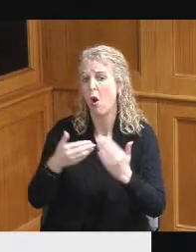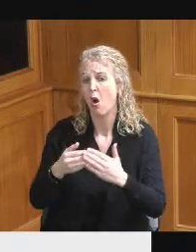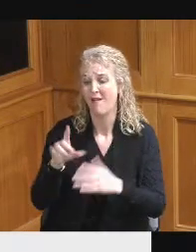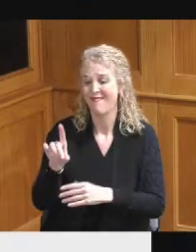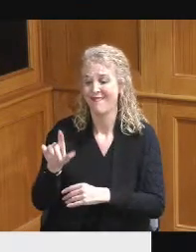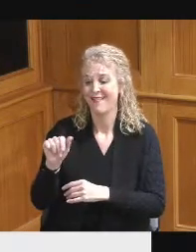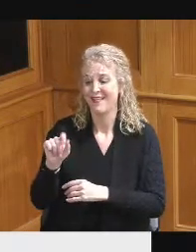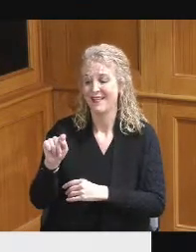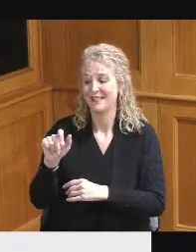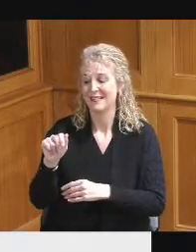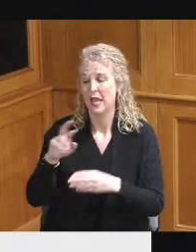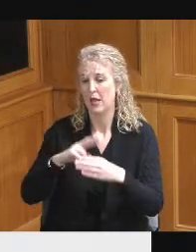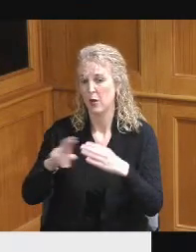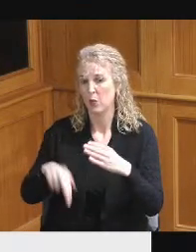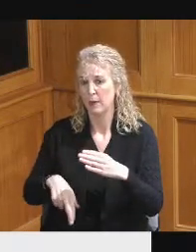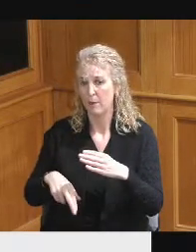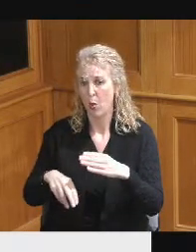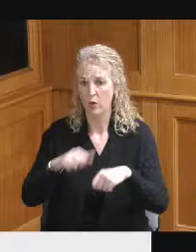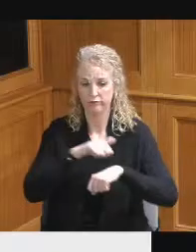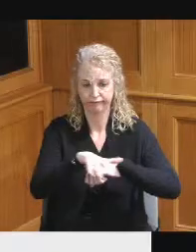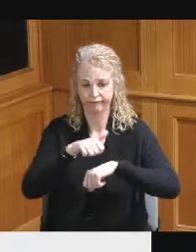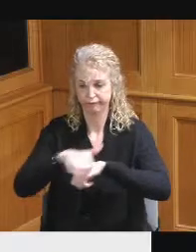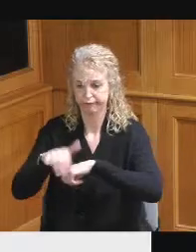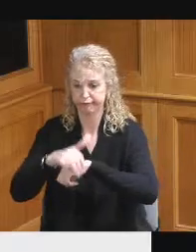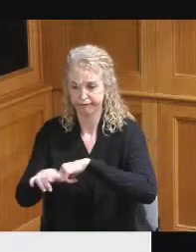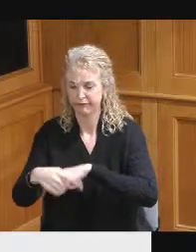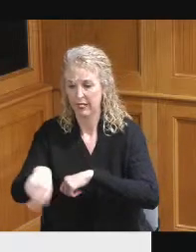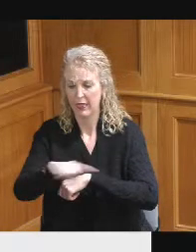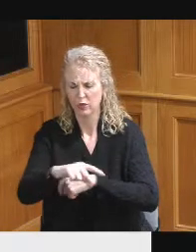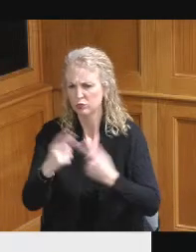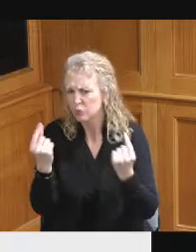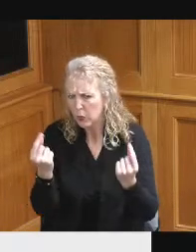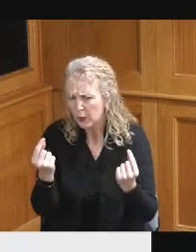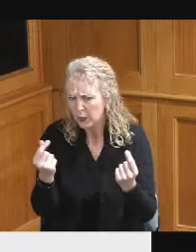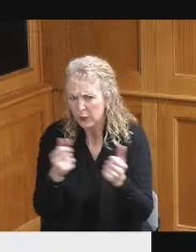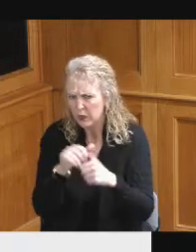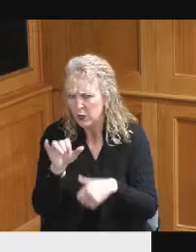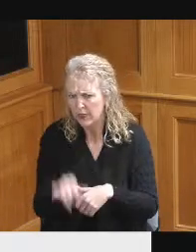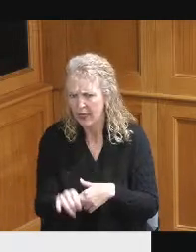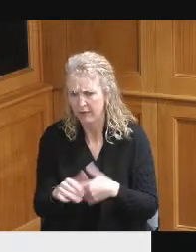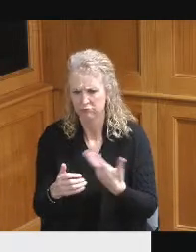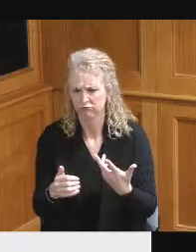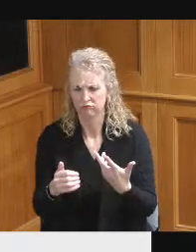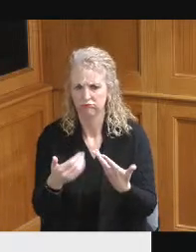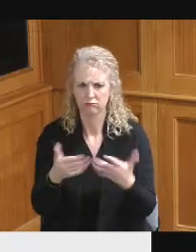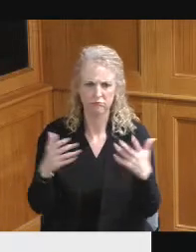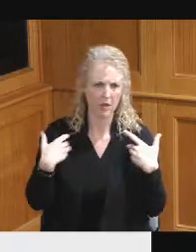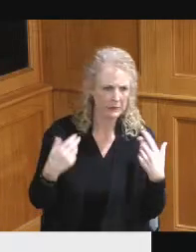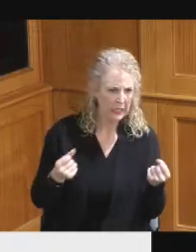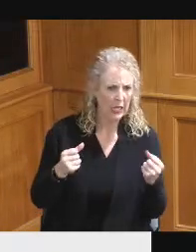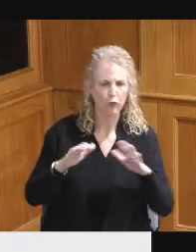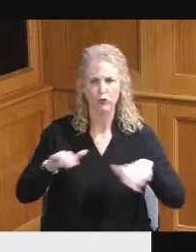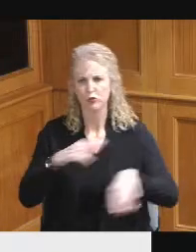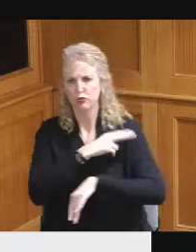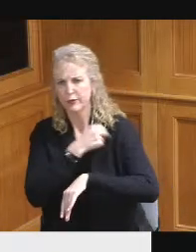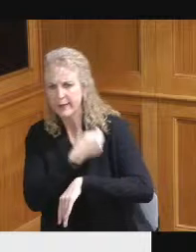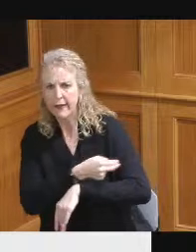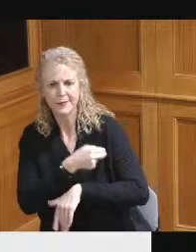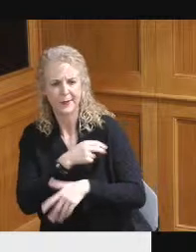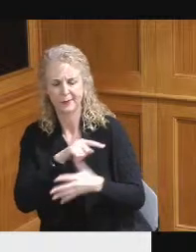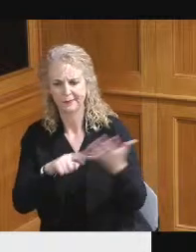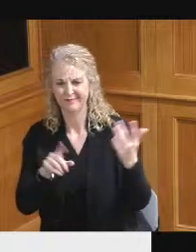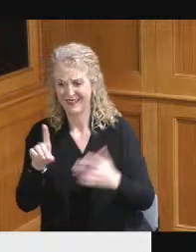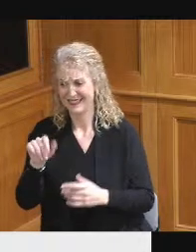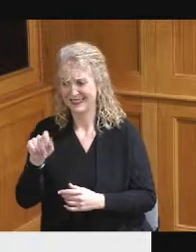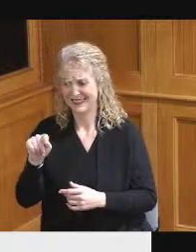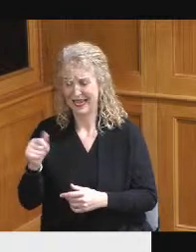during COVID-19. So the Health Collaborative and Children's and partnership with public health and others, we were collecting